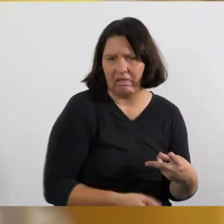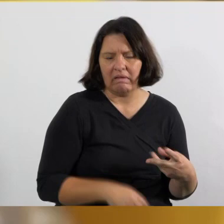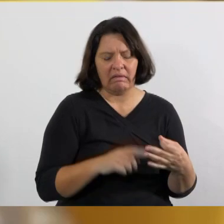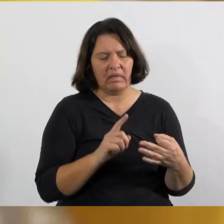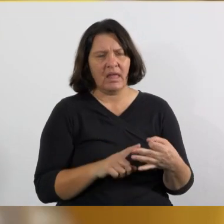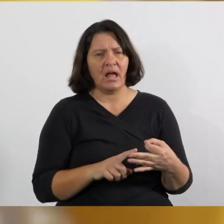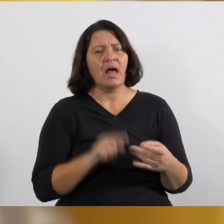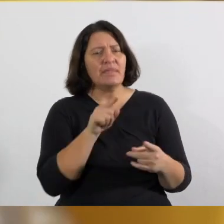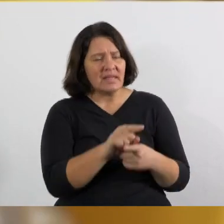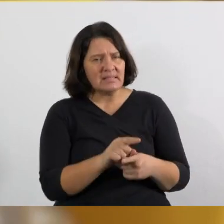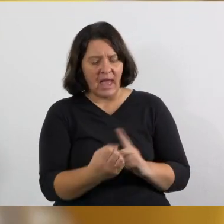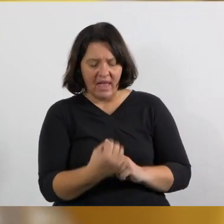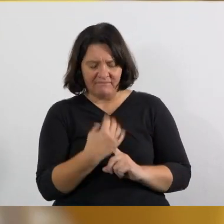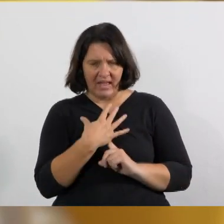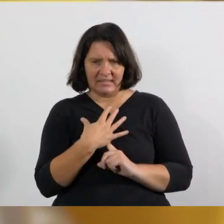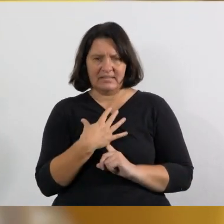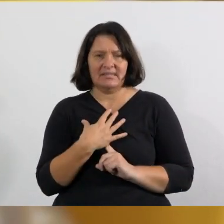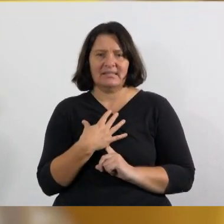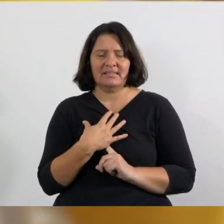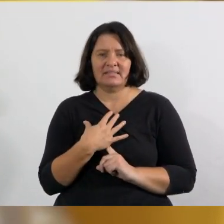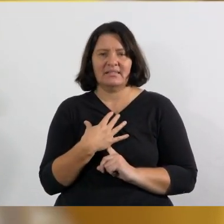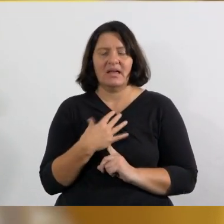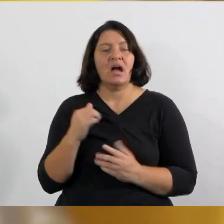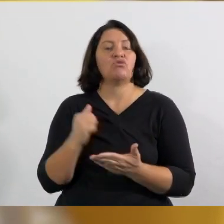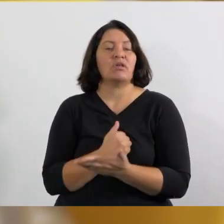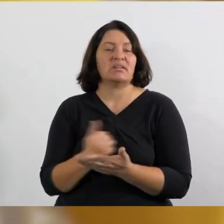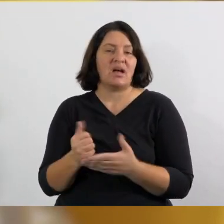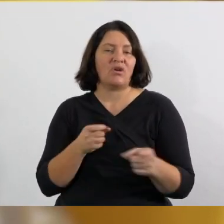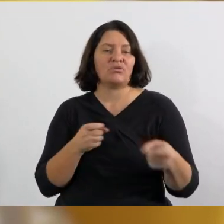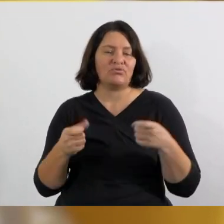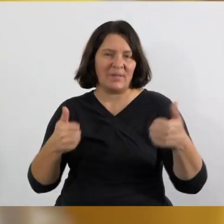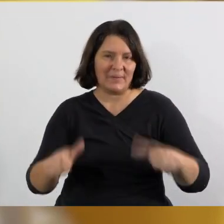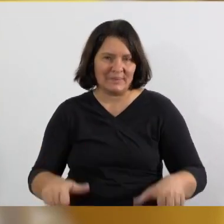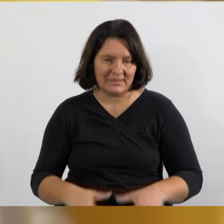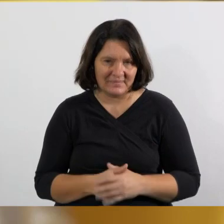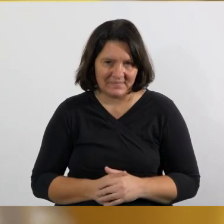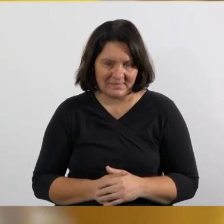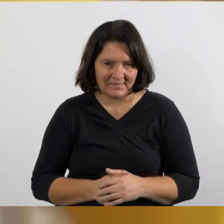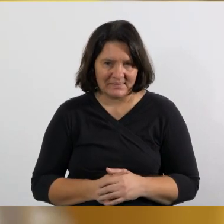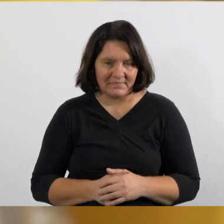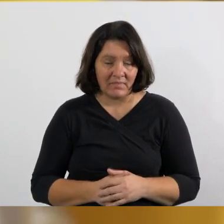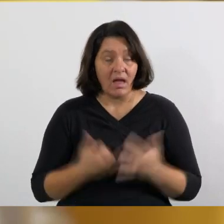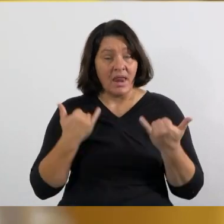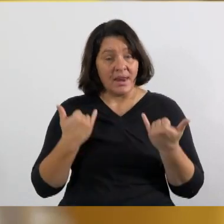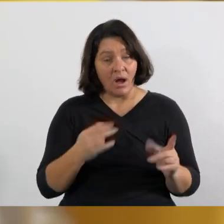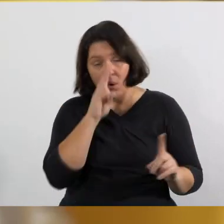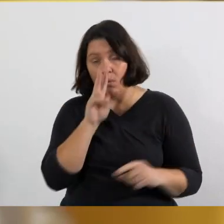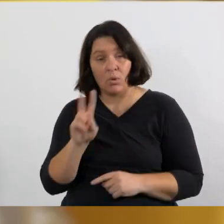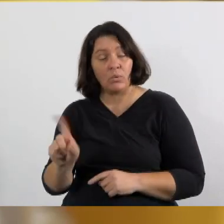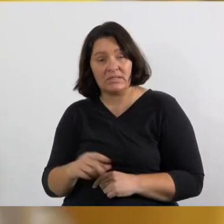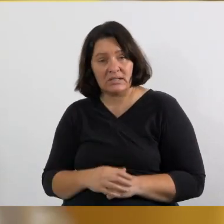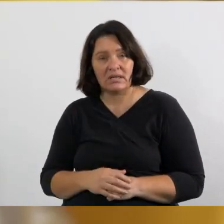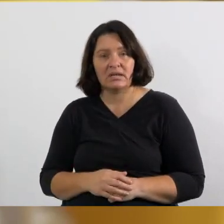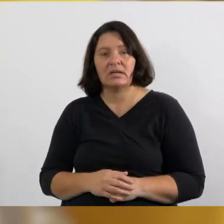CPJ and how these accounts affect our creditors control account. We will now look